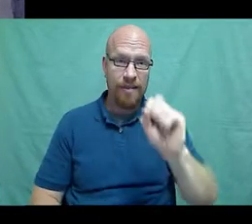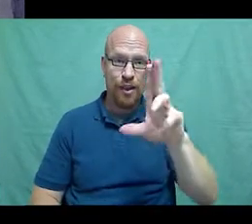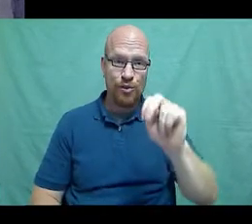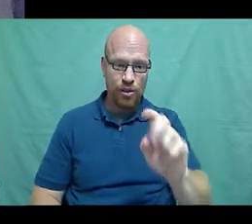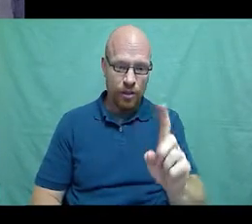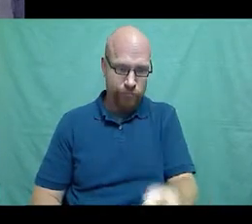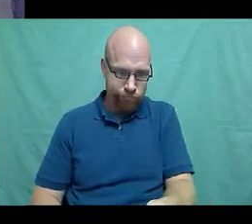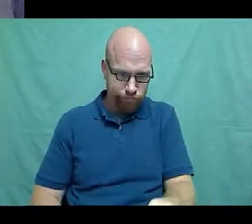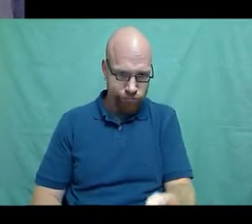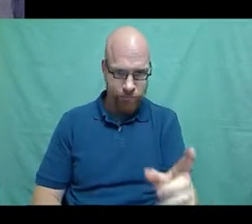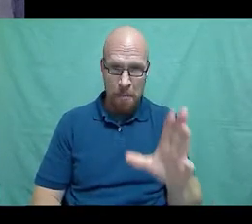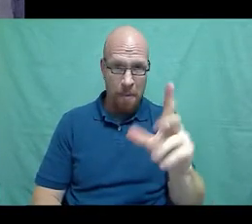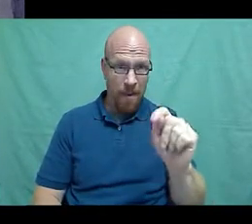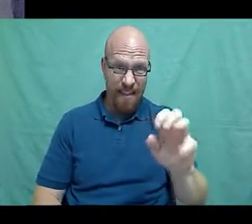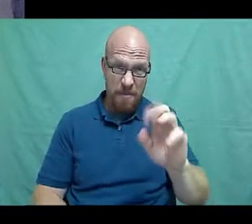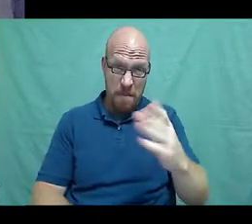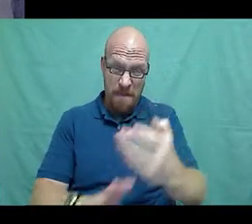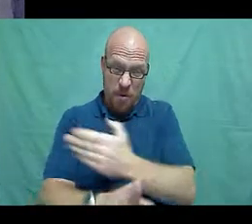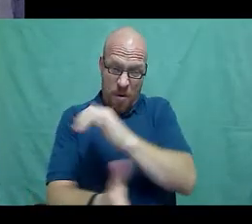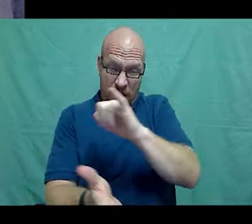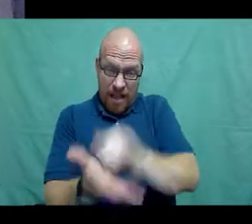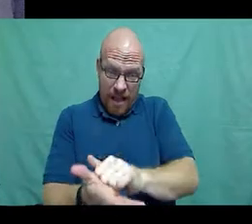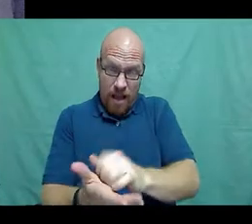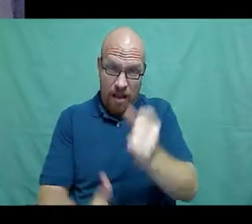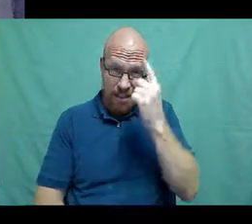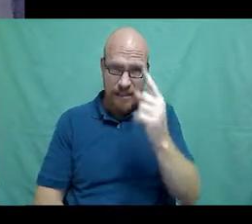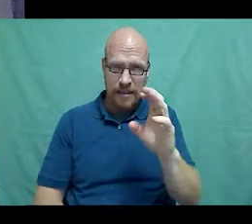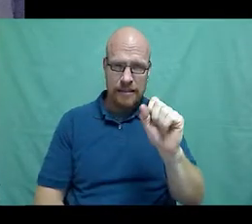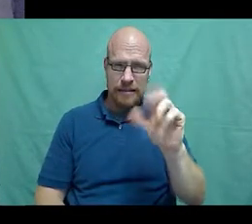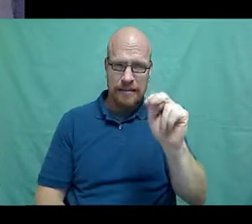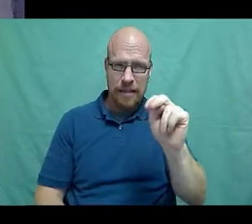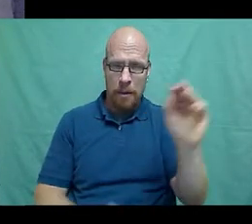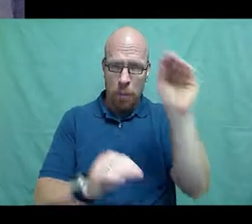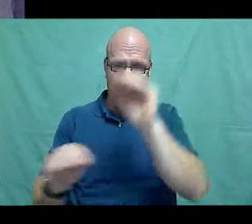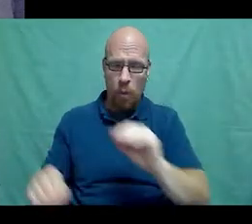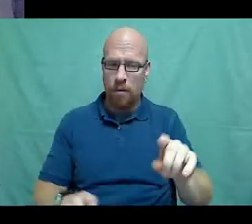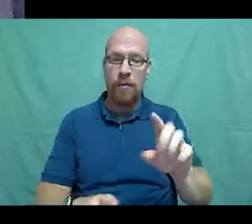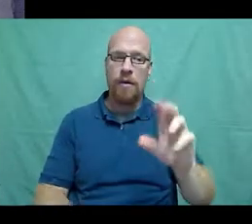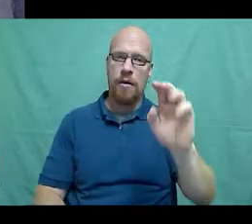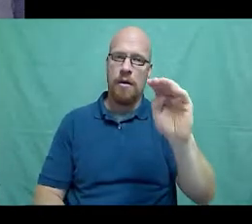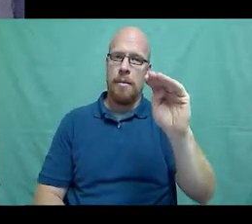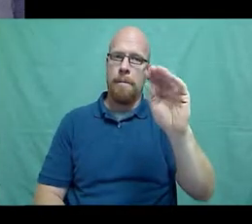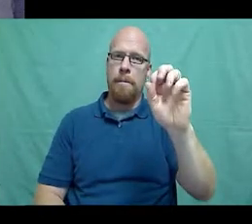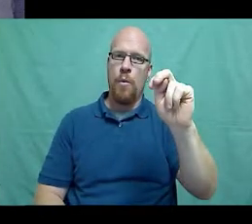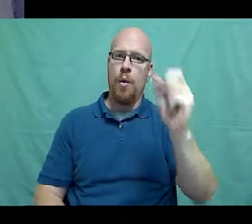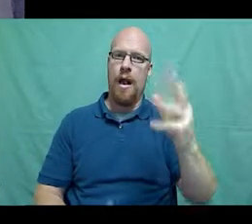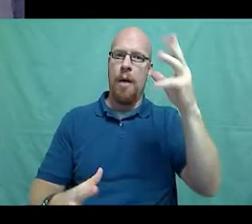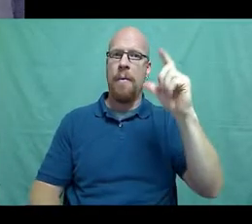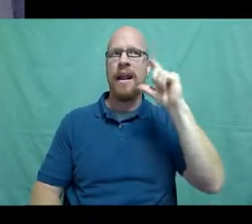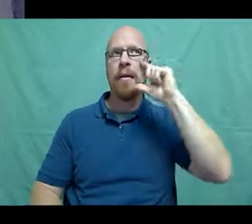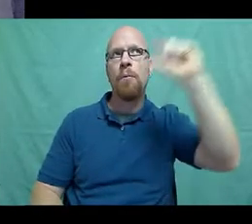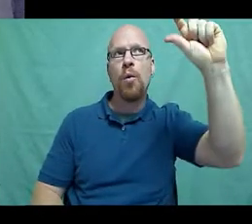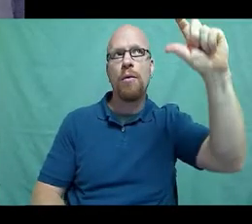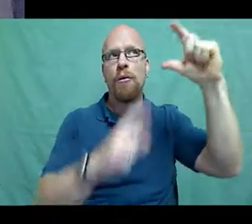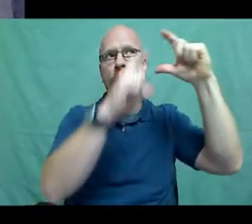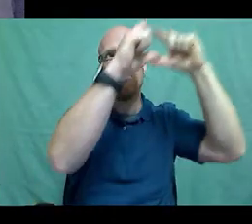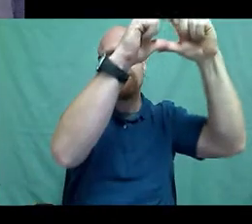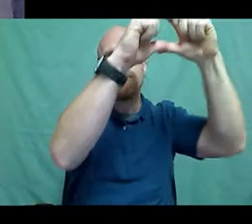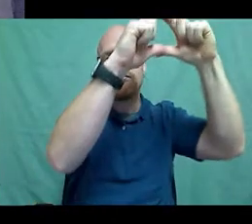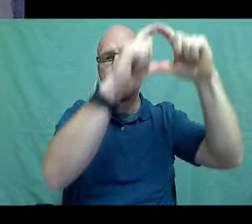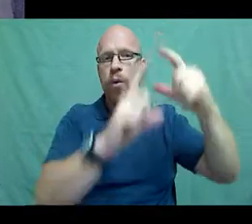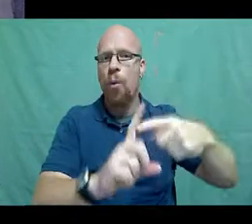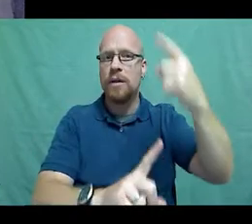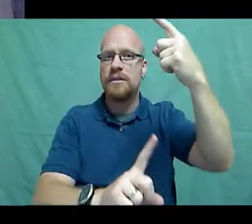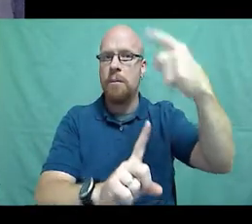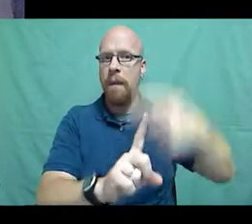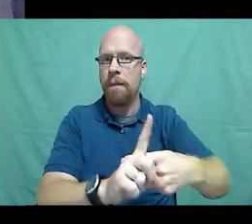And also remember, back then there were no calendars and there were no clocks. There were sundials later on, but I think at this time they